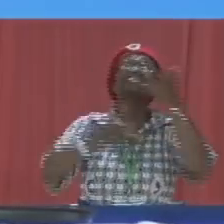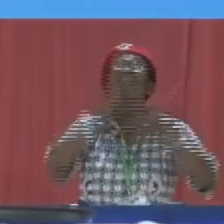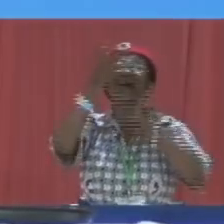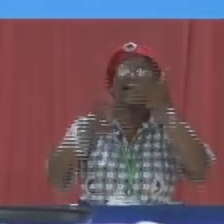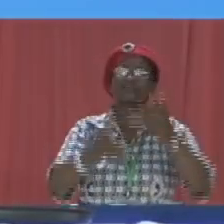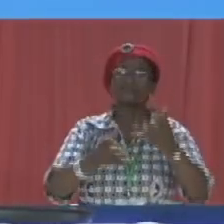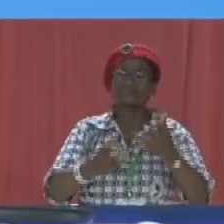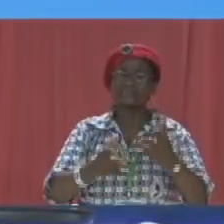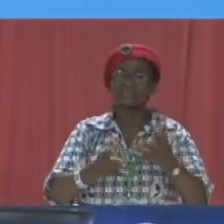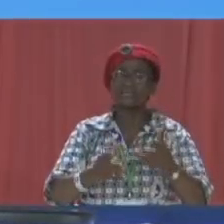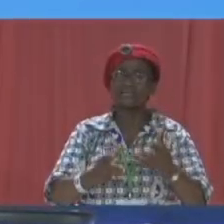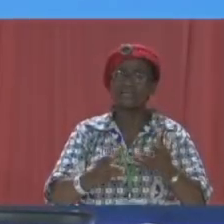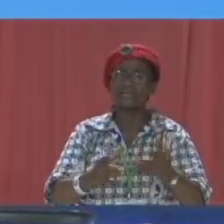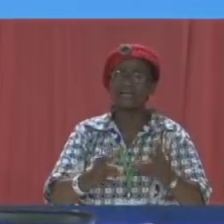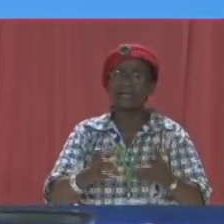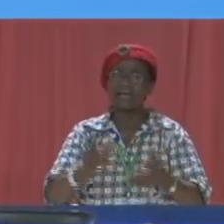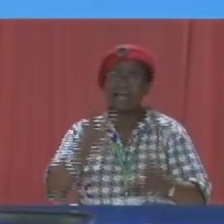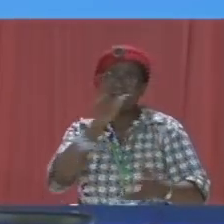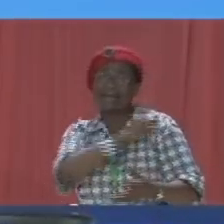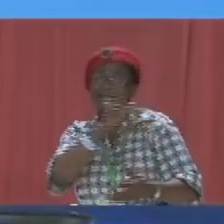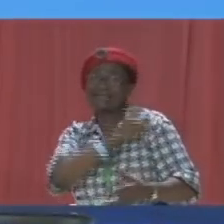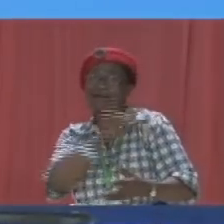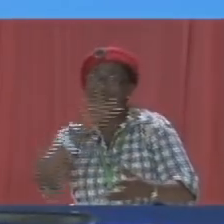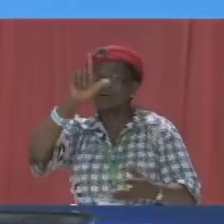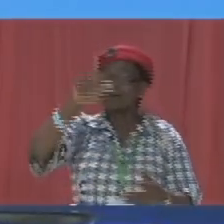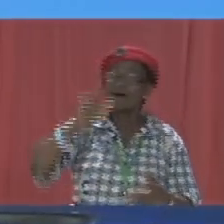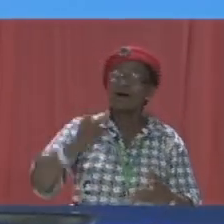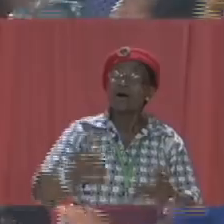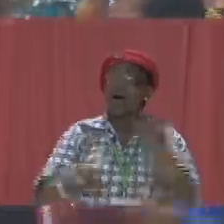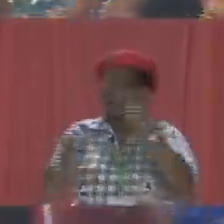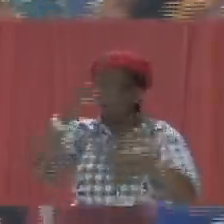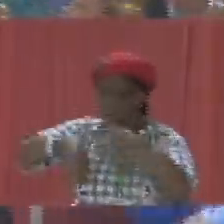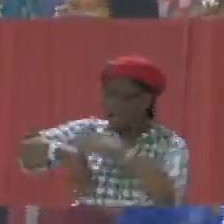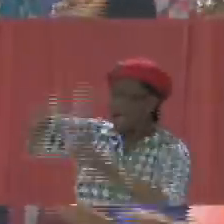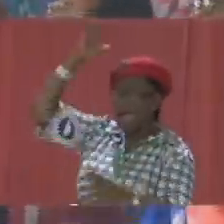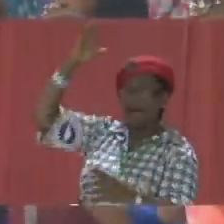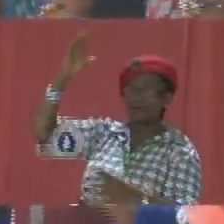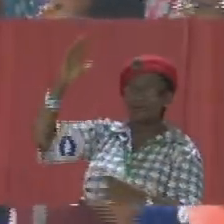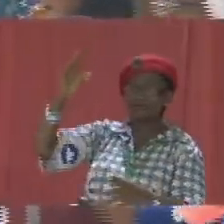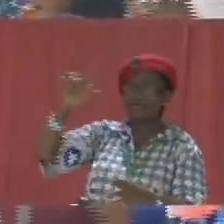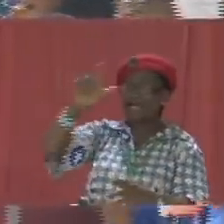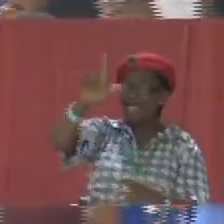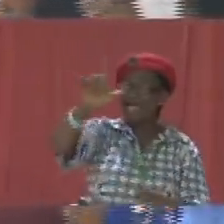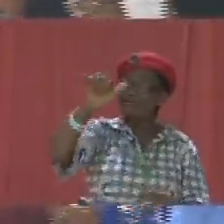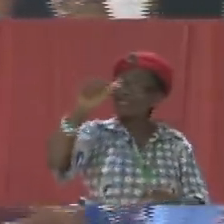Lazarus, come forth. Lazarus, get away.